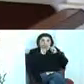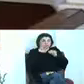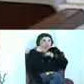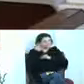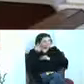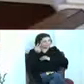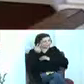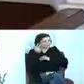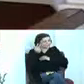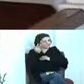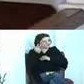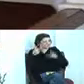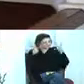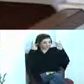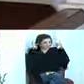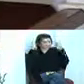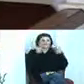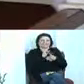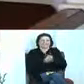$3 haircuts."